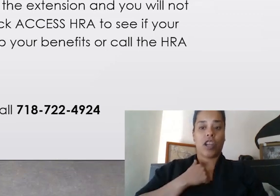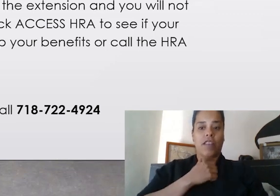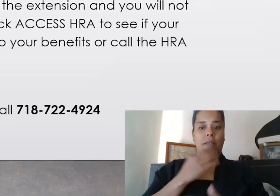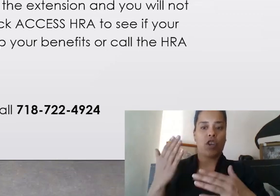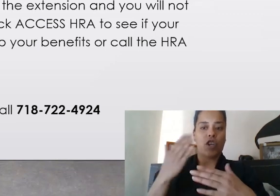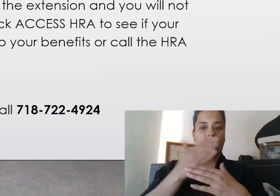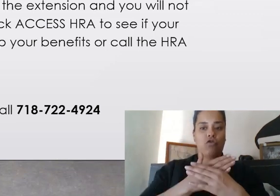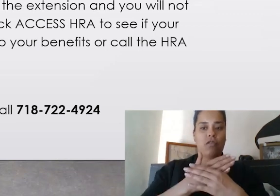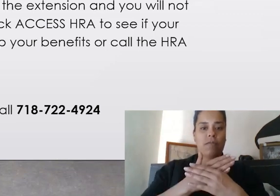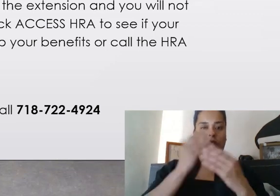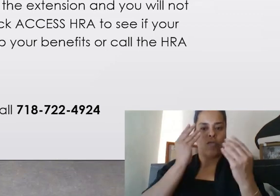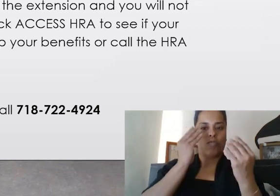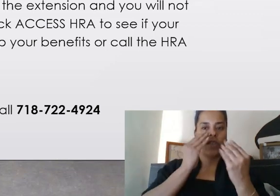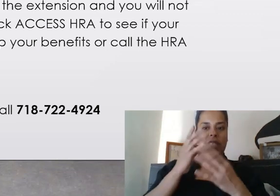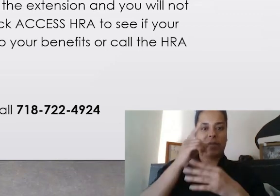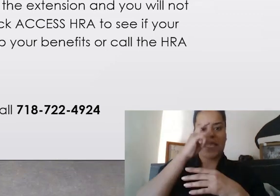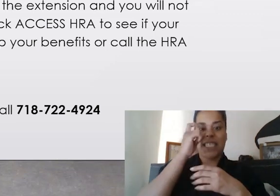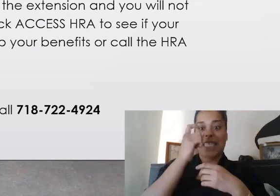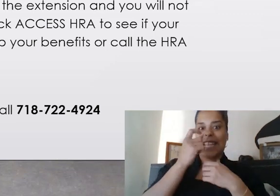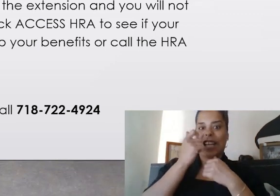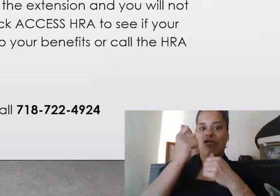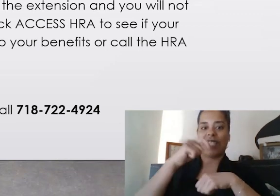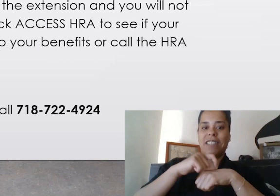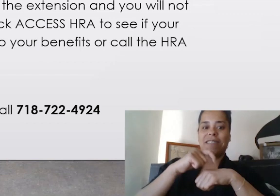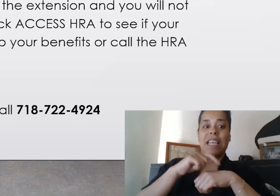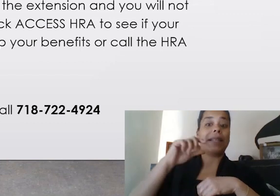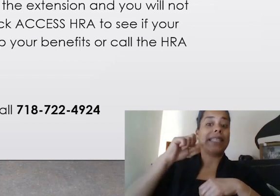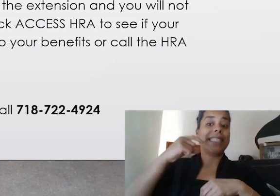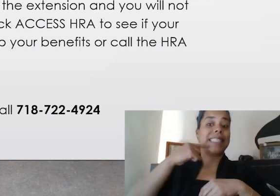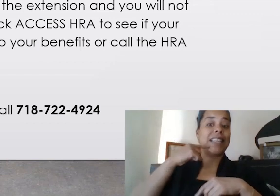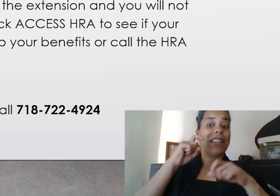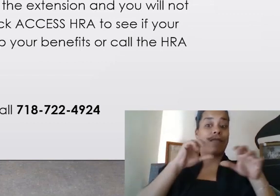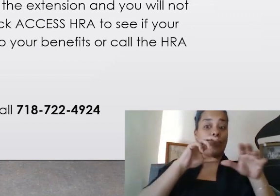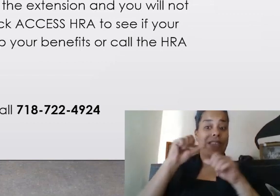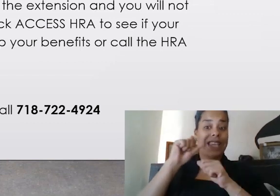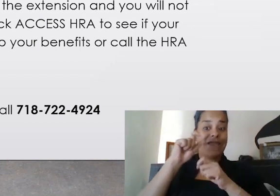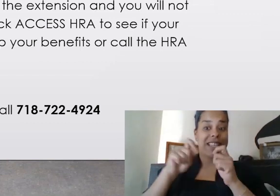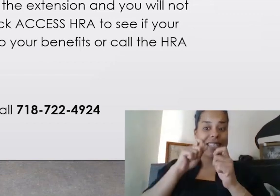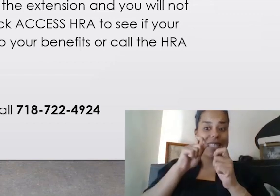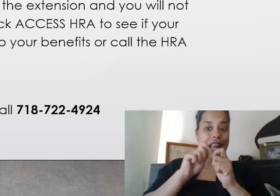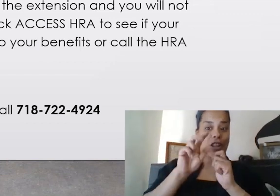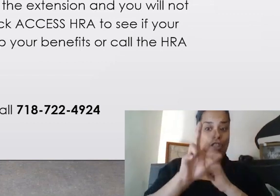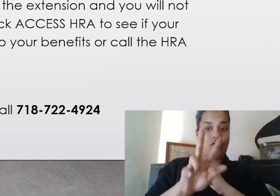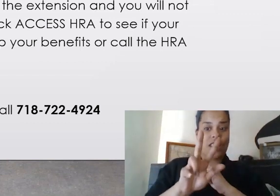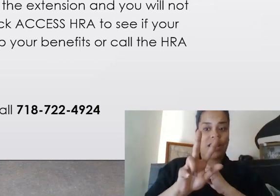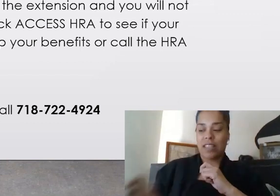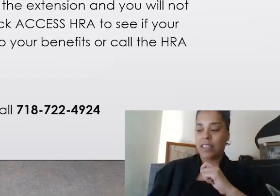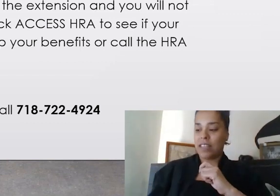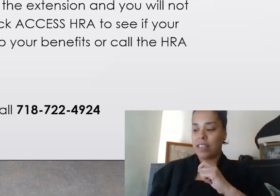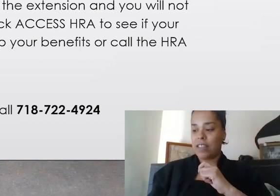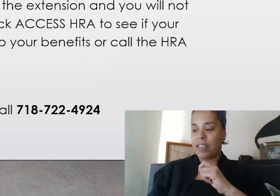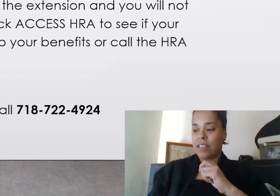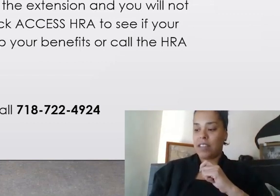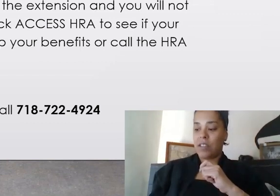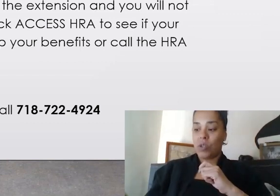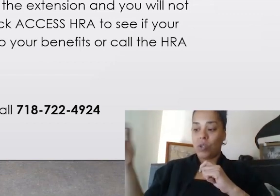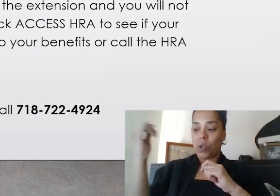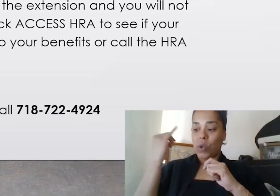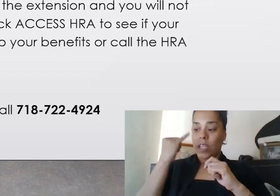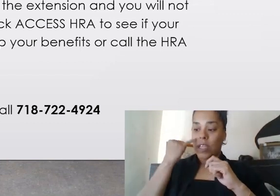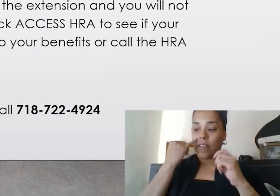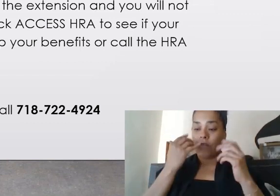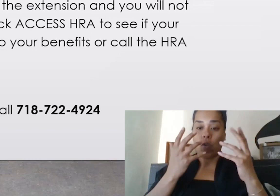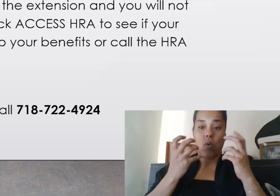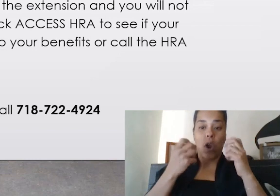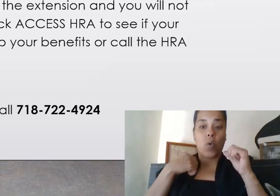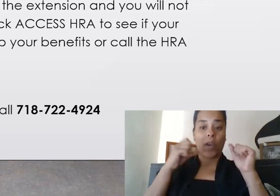quickly just because of the interest of time. And I know Stephanie has to leave at exactly 3. So if you want to, we